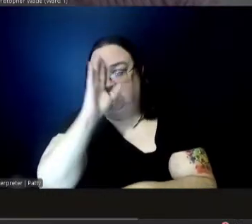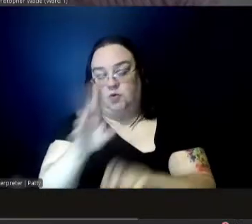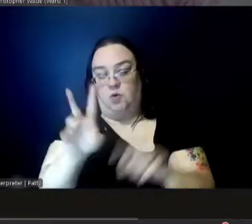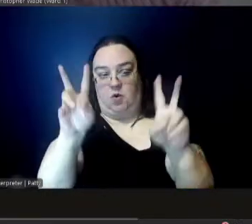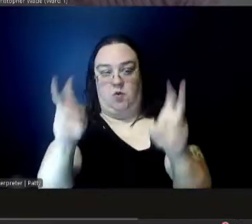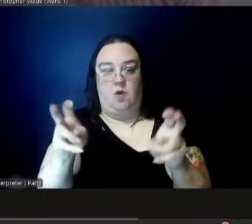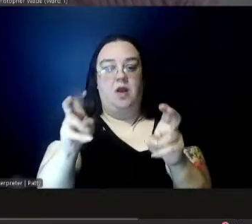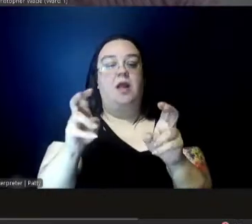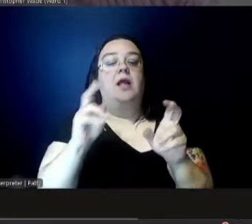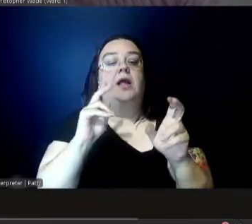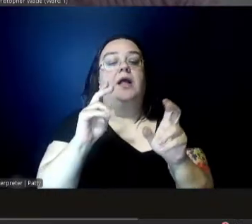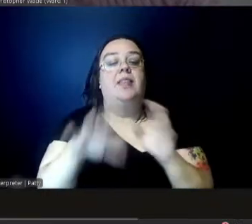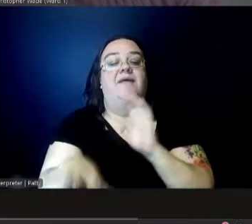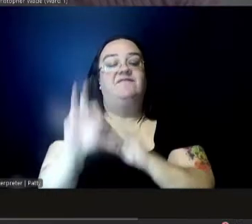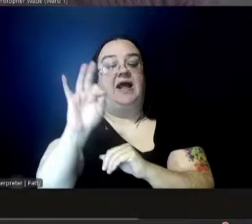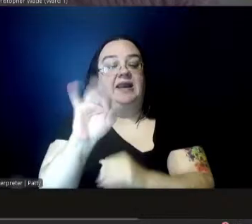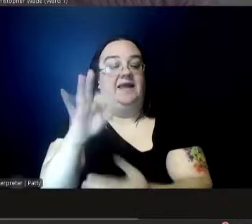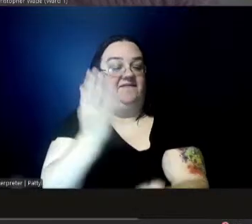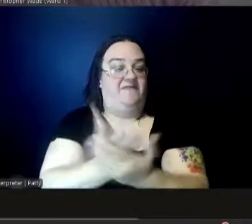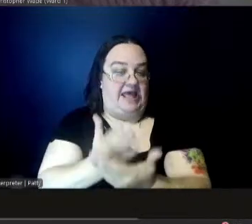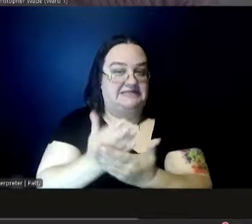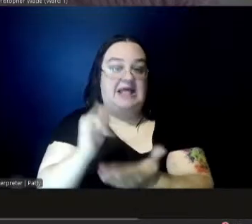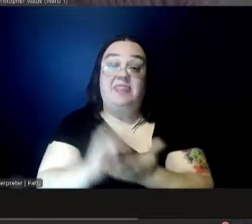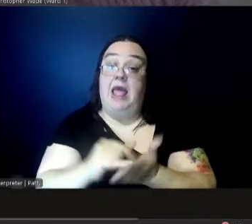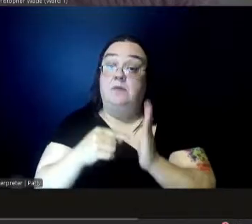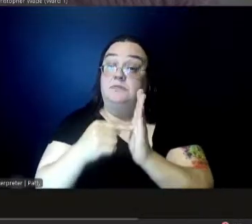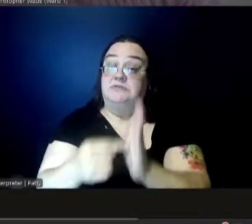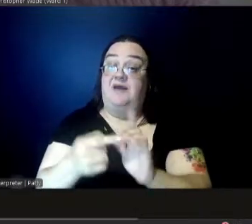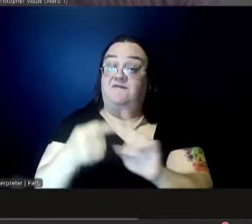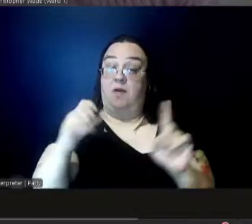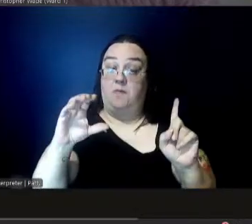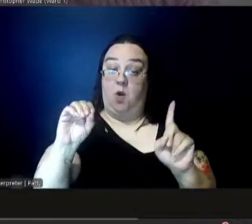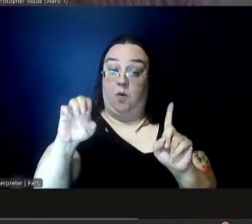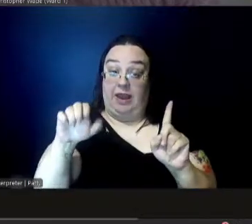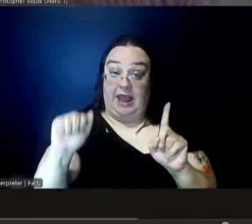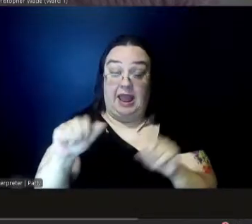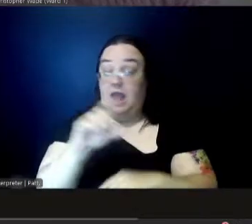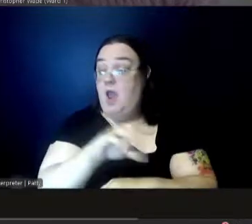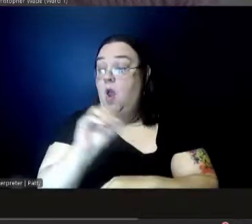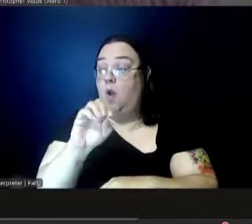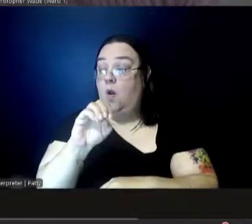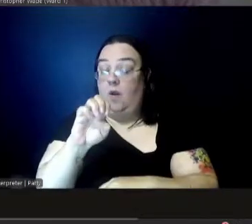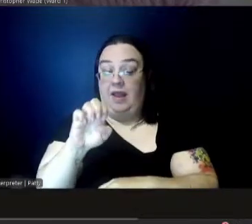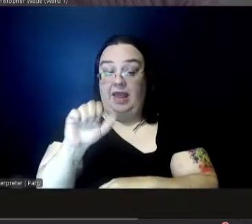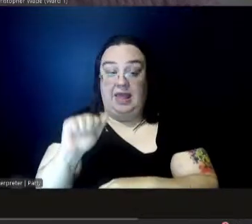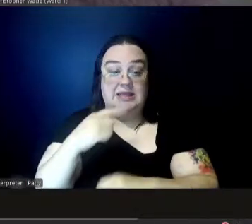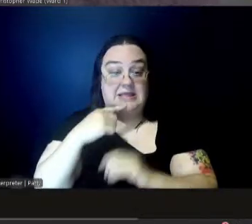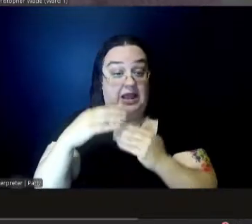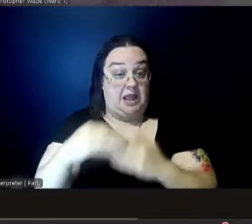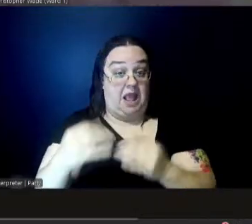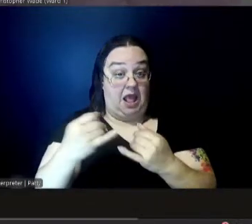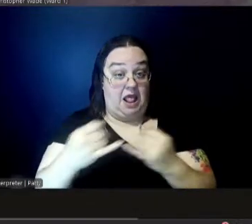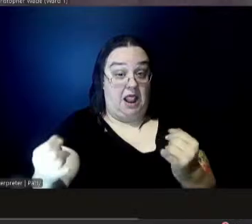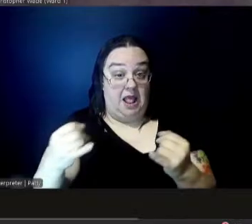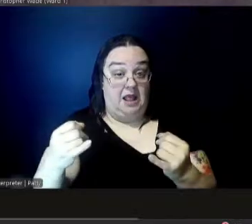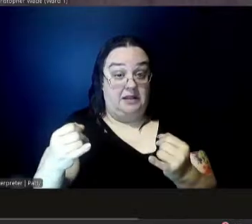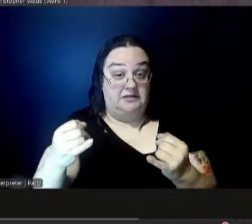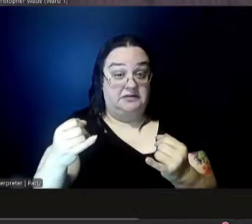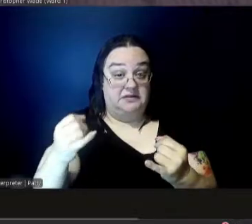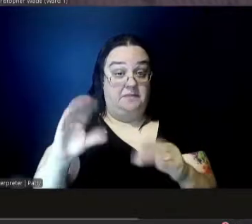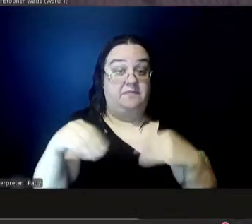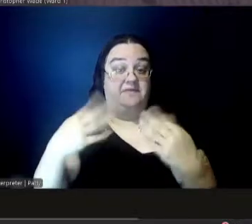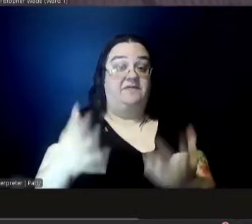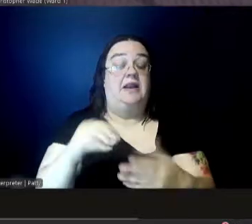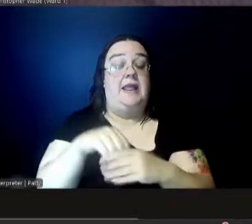facts presented by the OEA, did the OEA ever state that the guidelines provided in my approved secondary employment forms